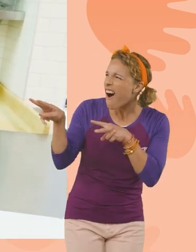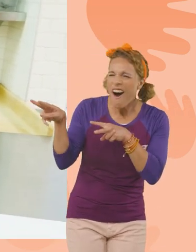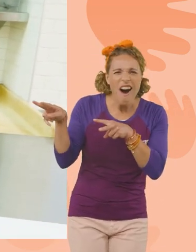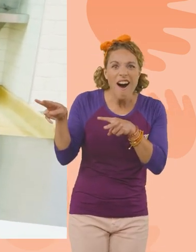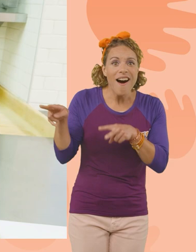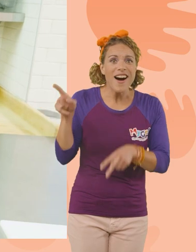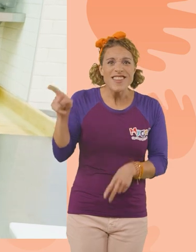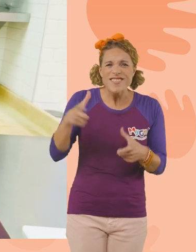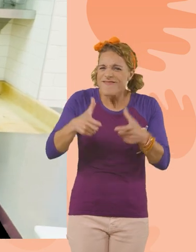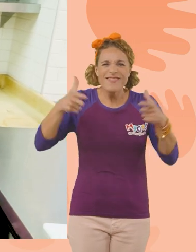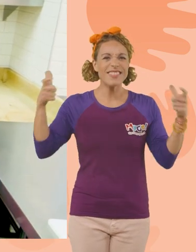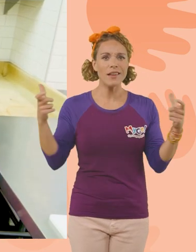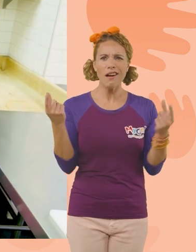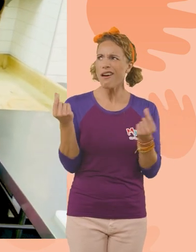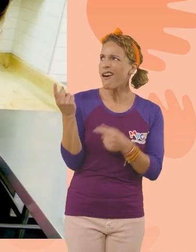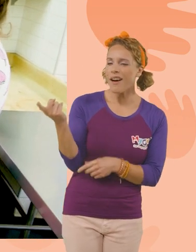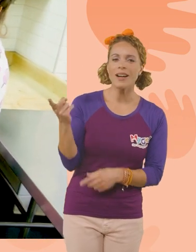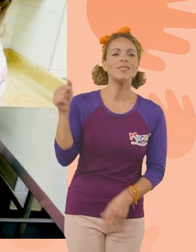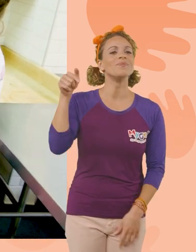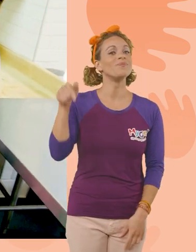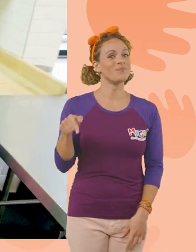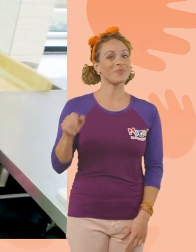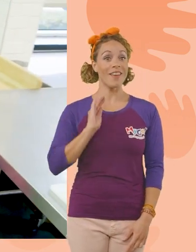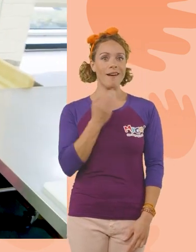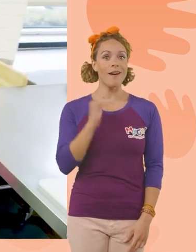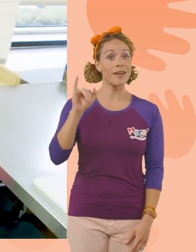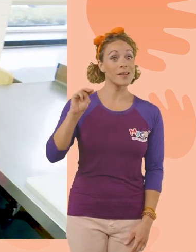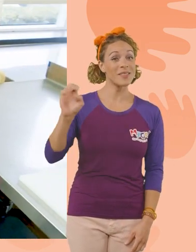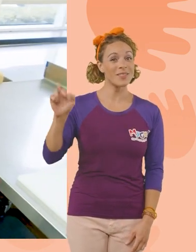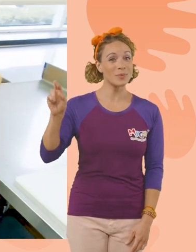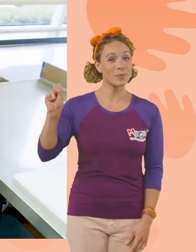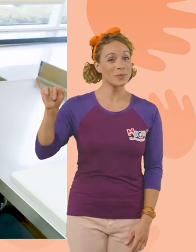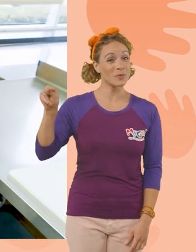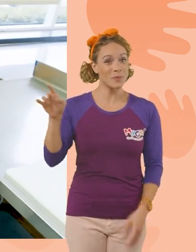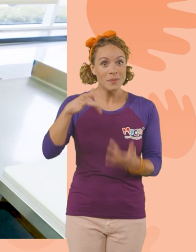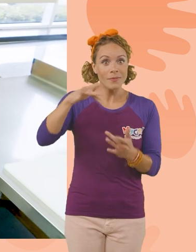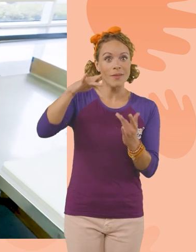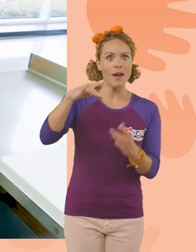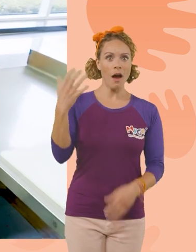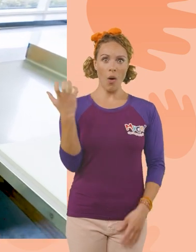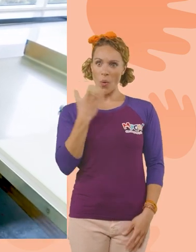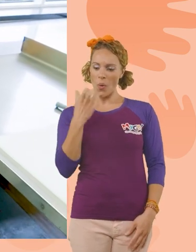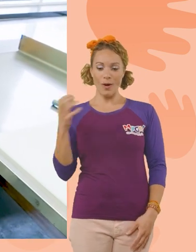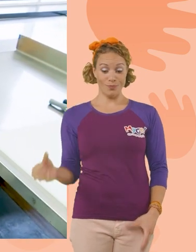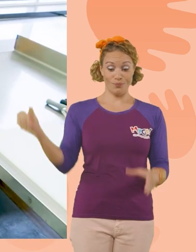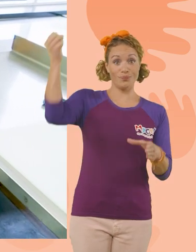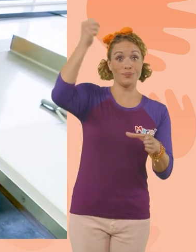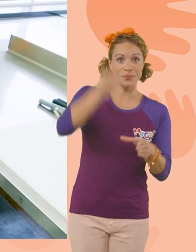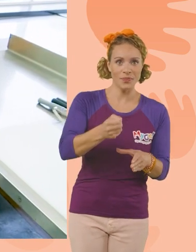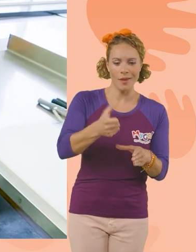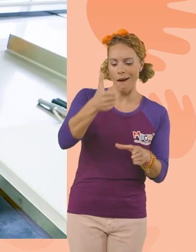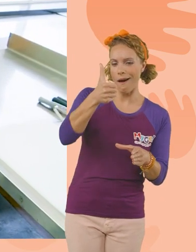at that! That thing is massive. What does that thing do? This is our immersion blender. Wow. So you put it in.